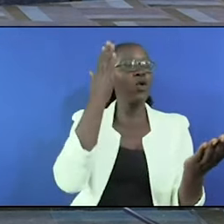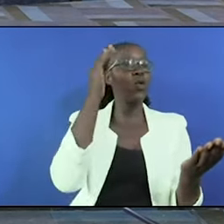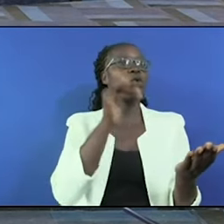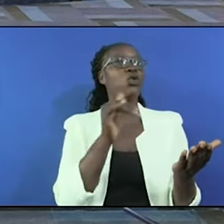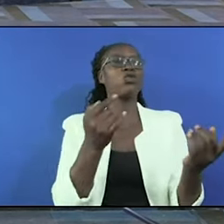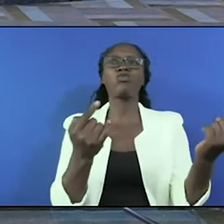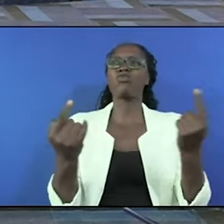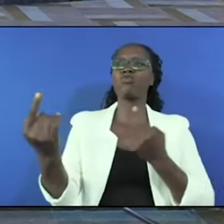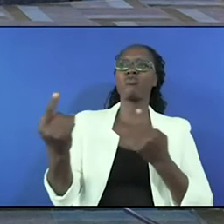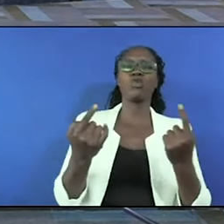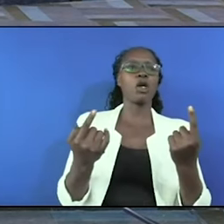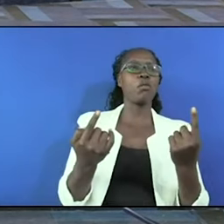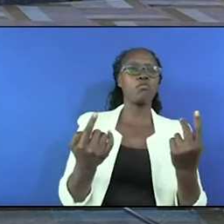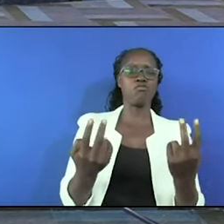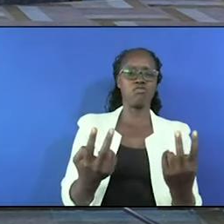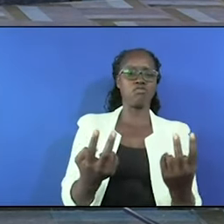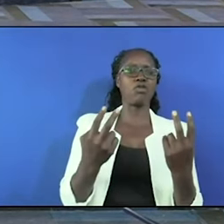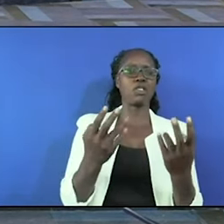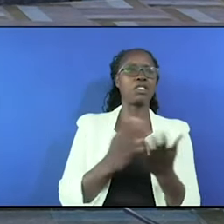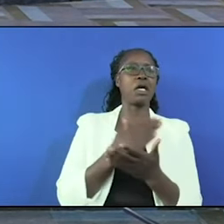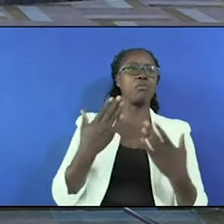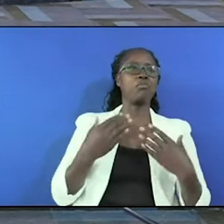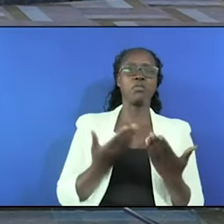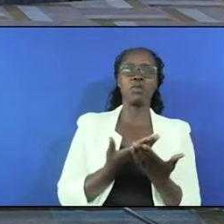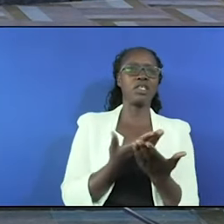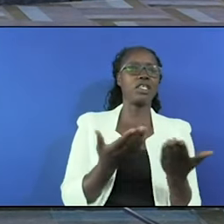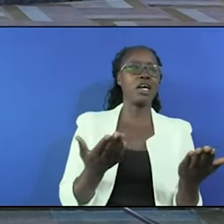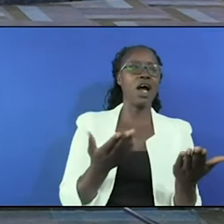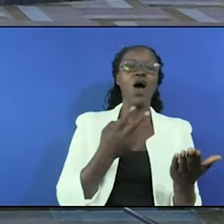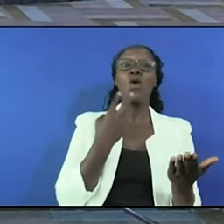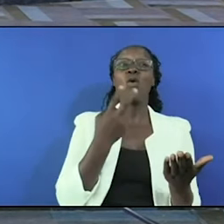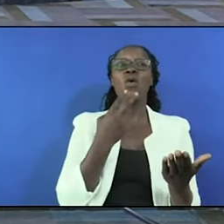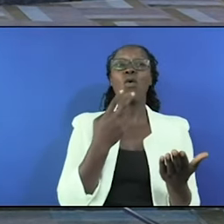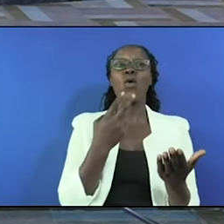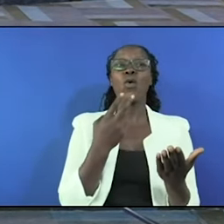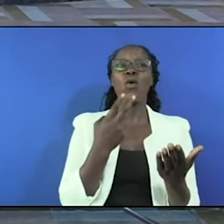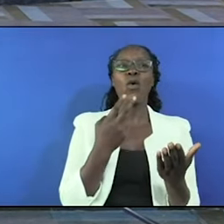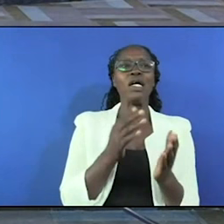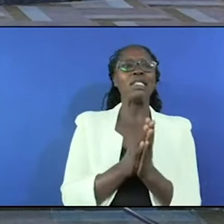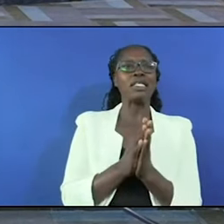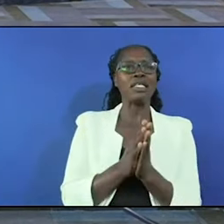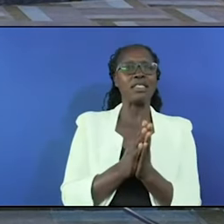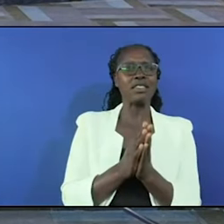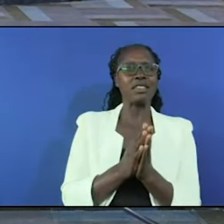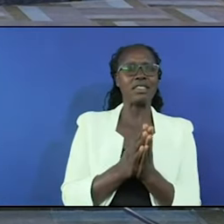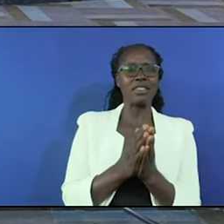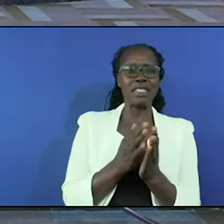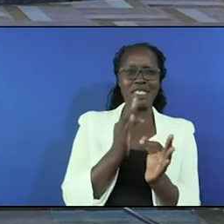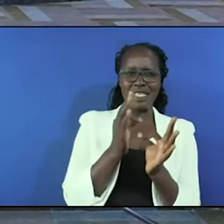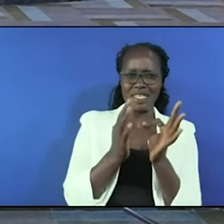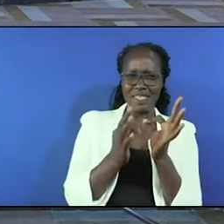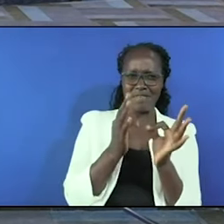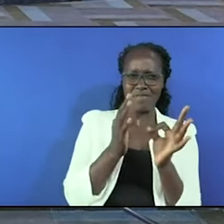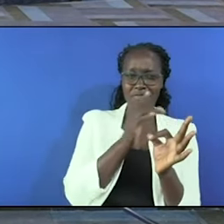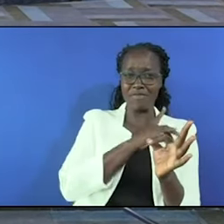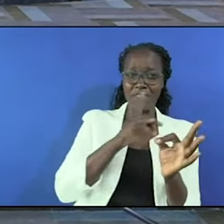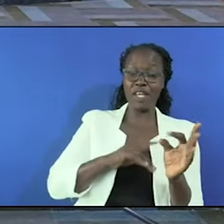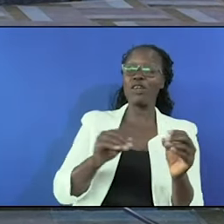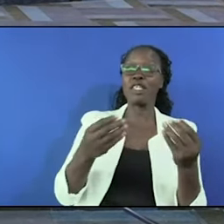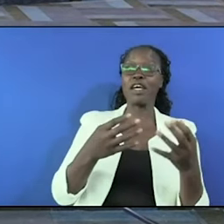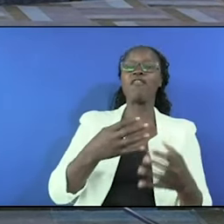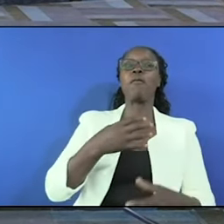us online, we said that there are some people who, if the law gave them